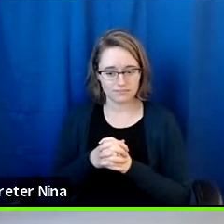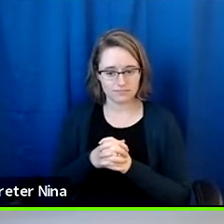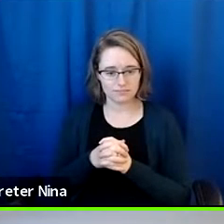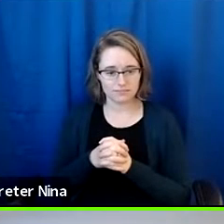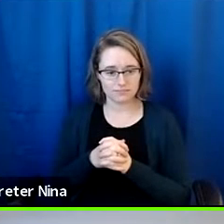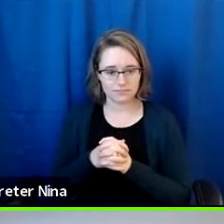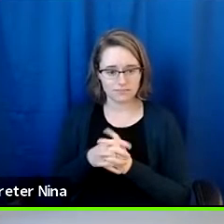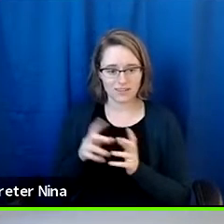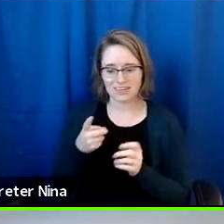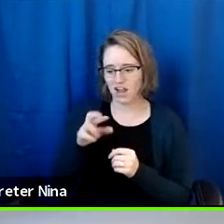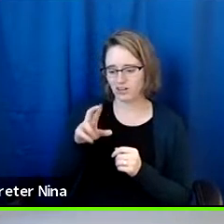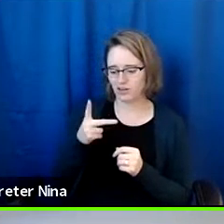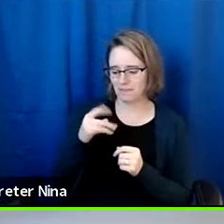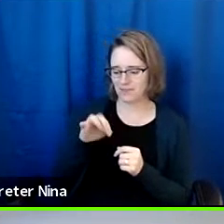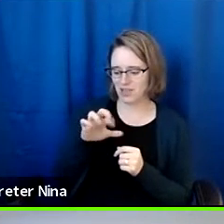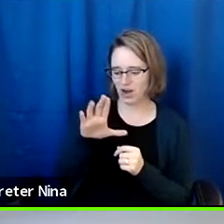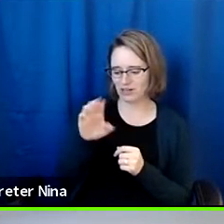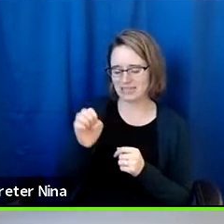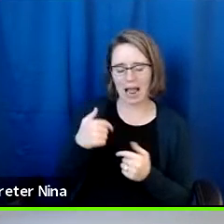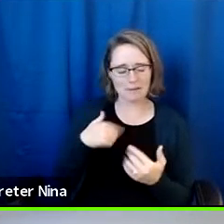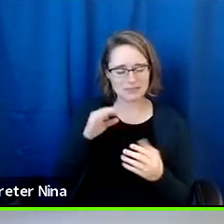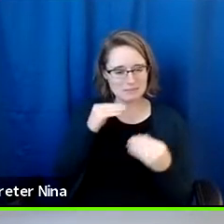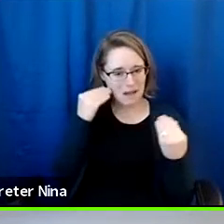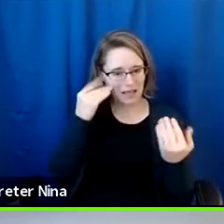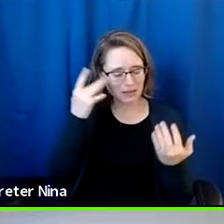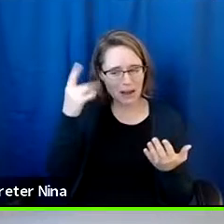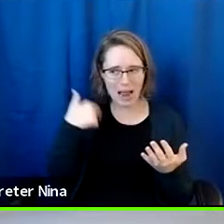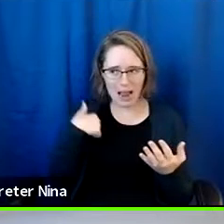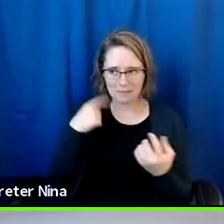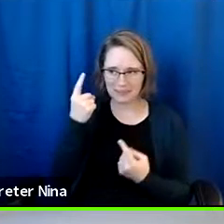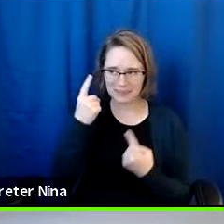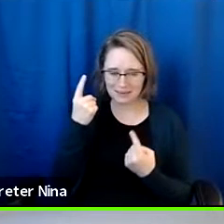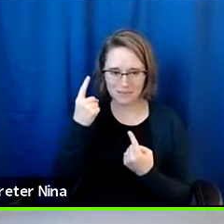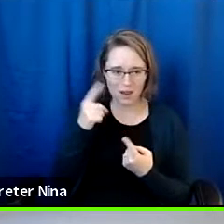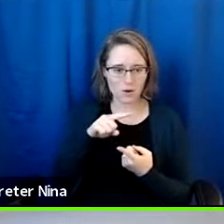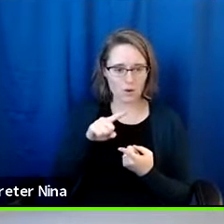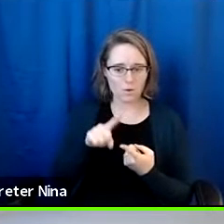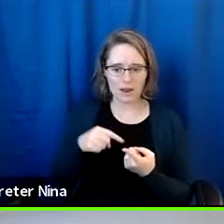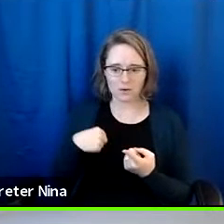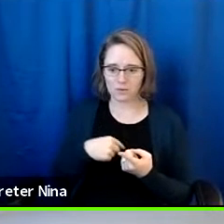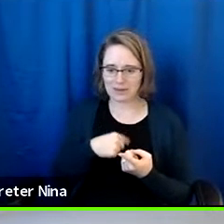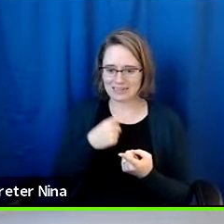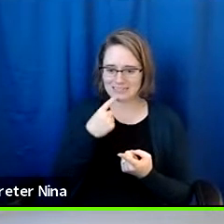I'm smiling because I'm thinking, when you say how do you